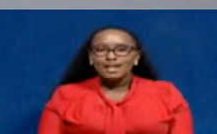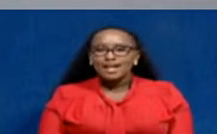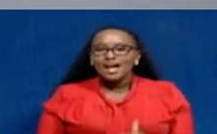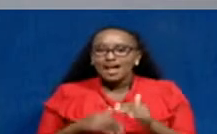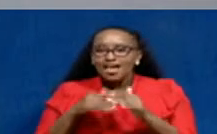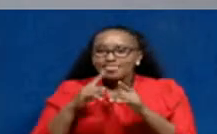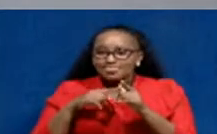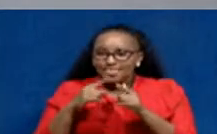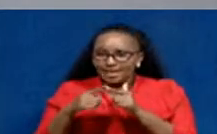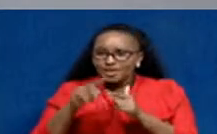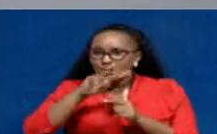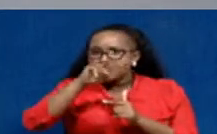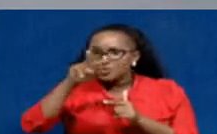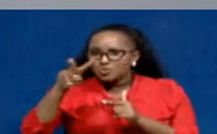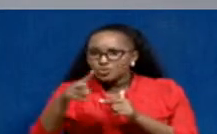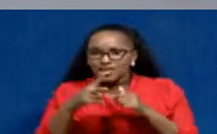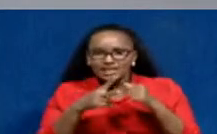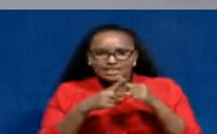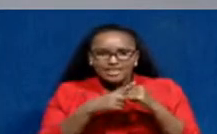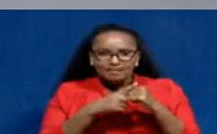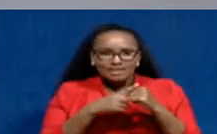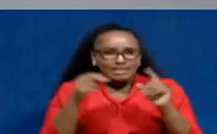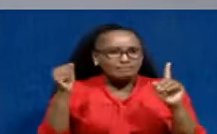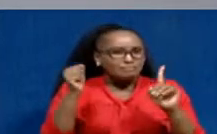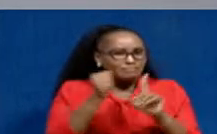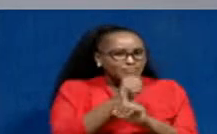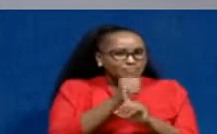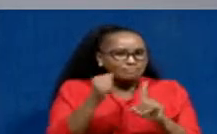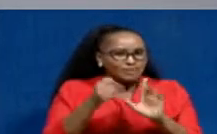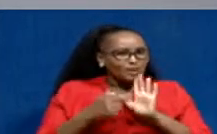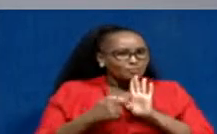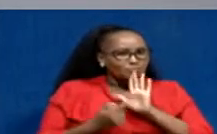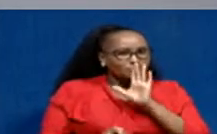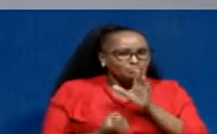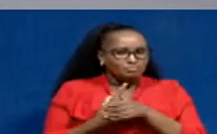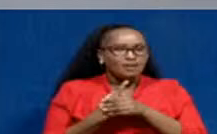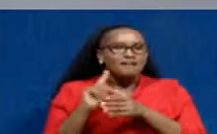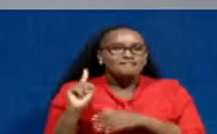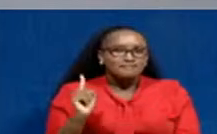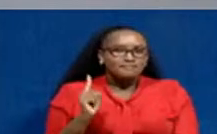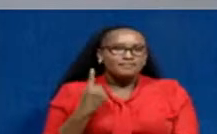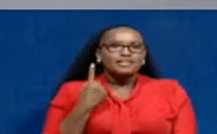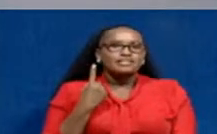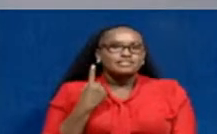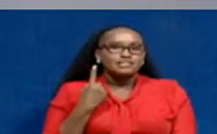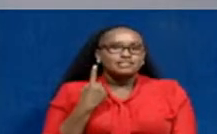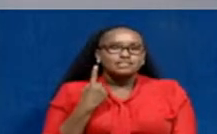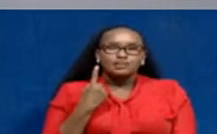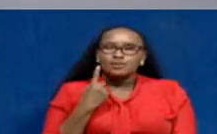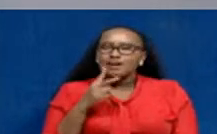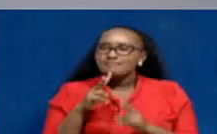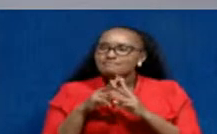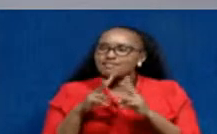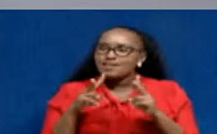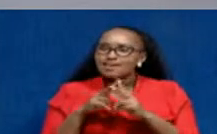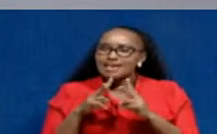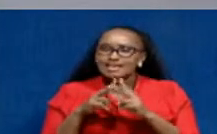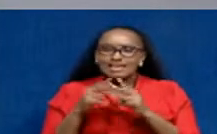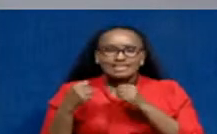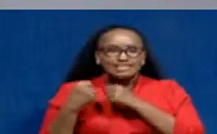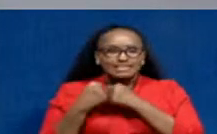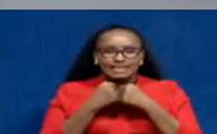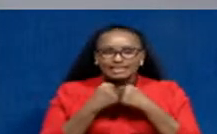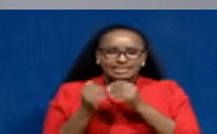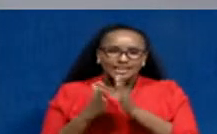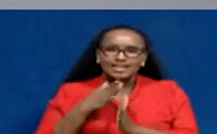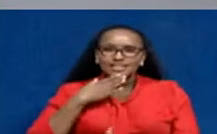Then the 2007 crisis presented itself. At first, it was devastating. But